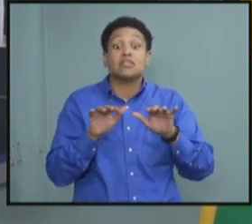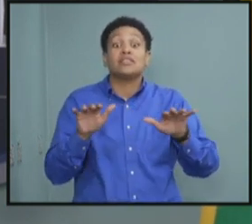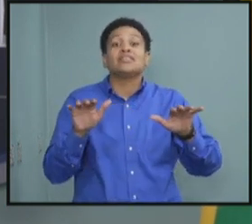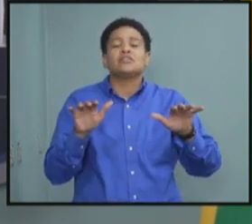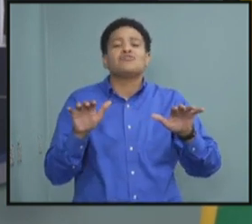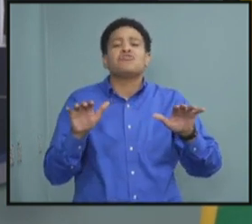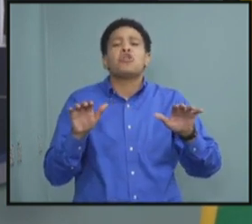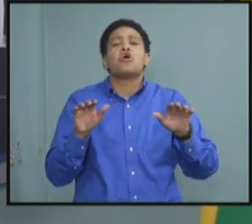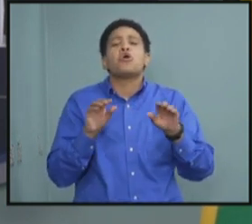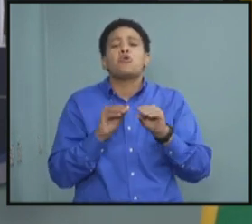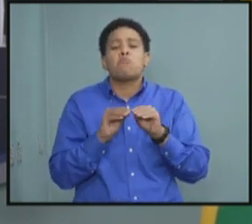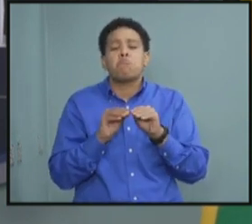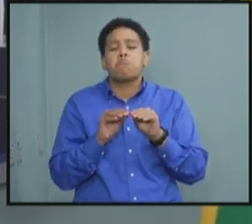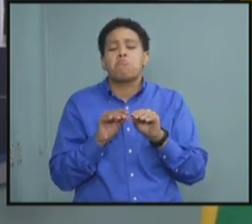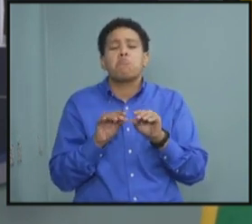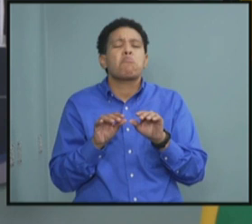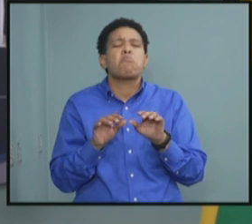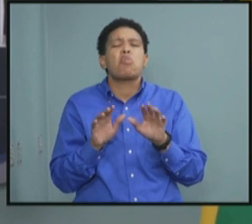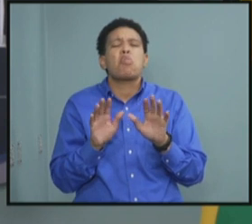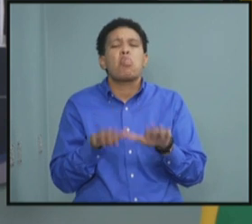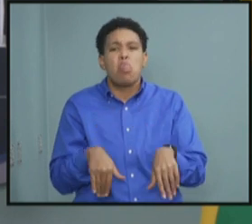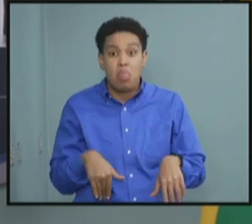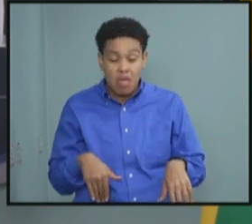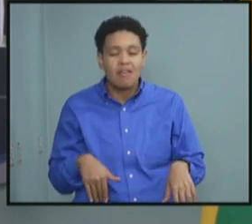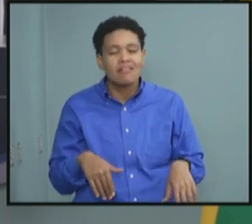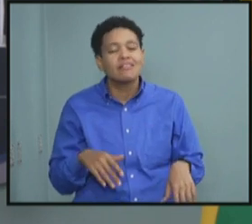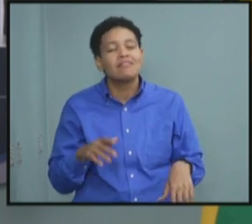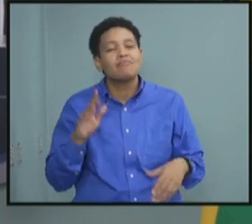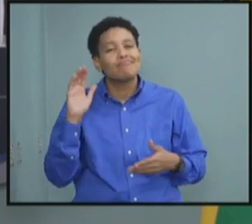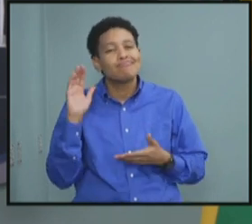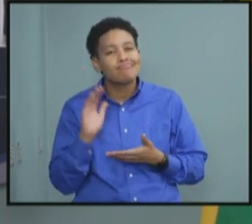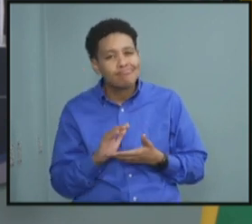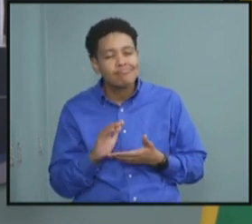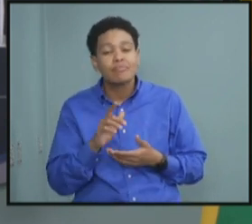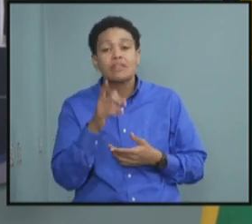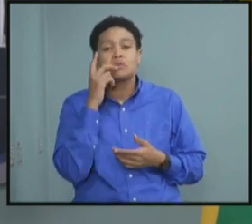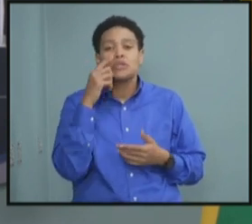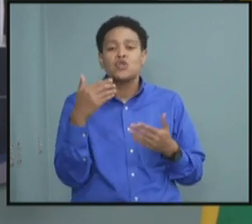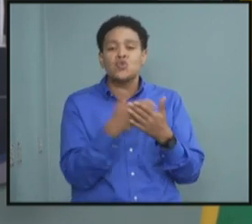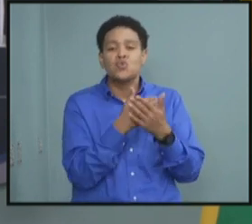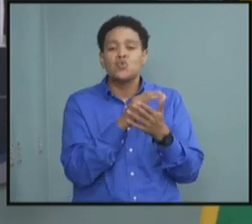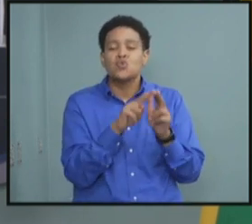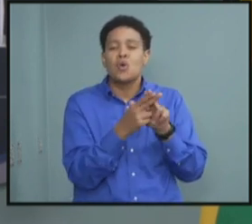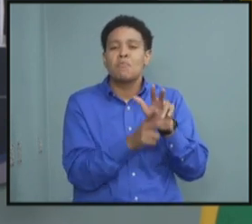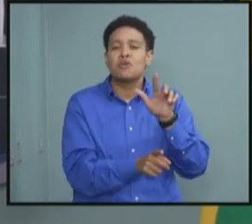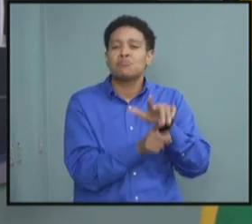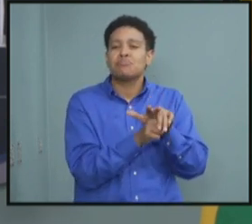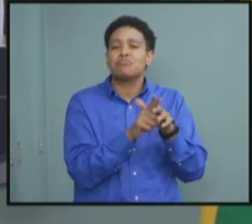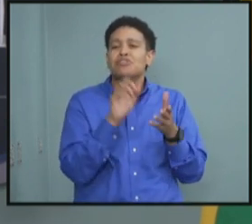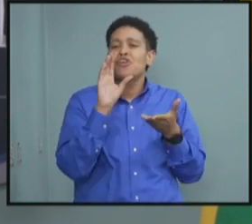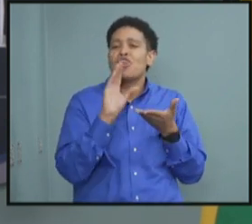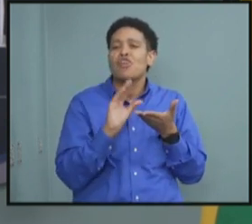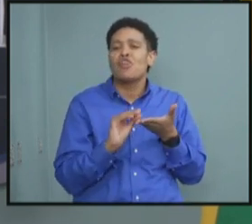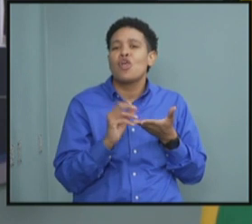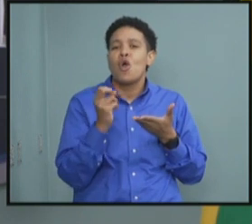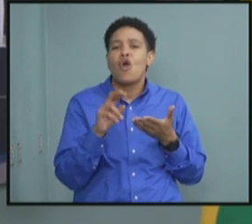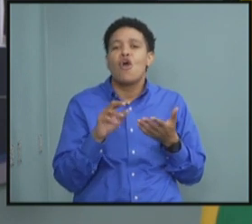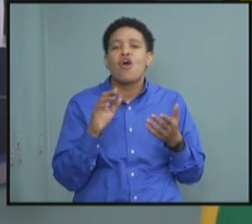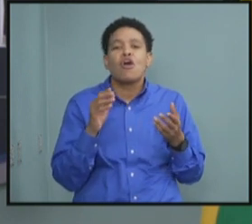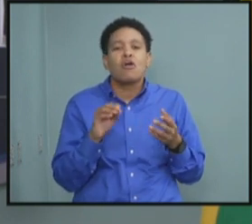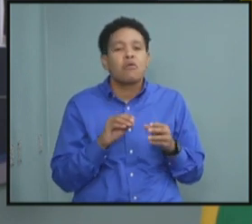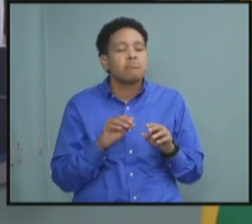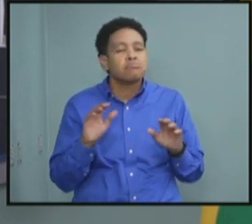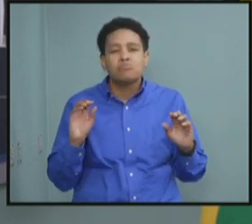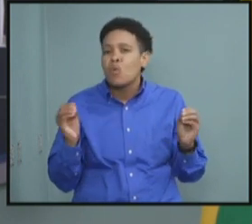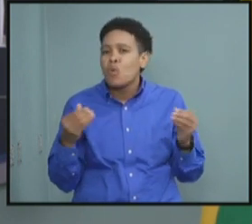diminishes, as we see the new cases daily diminish or peter out,